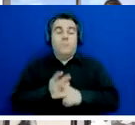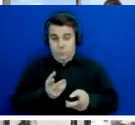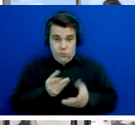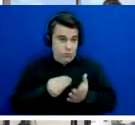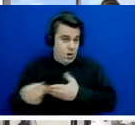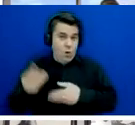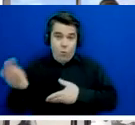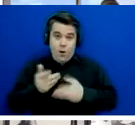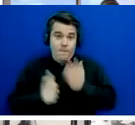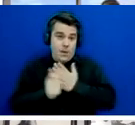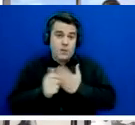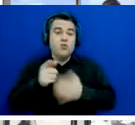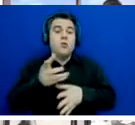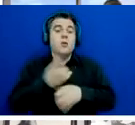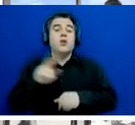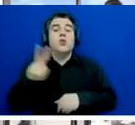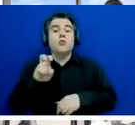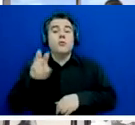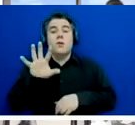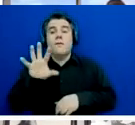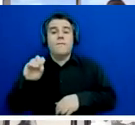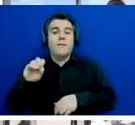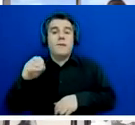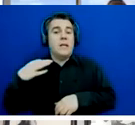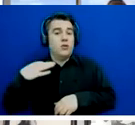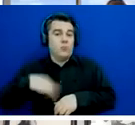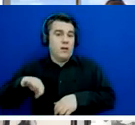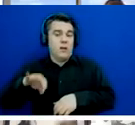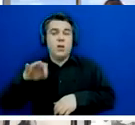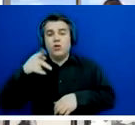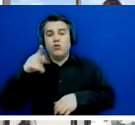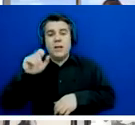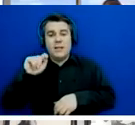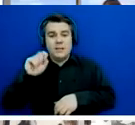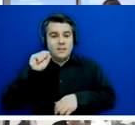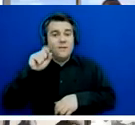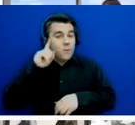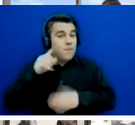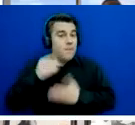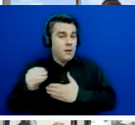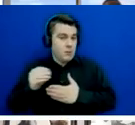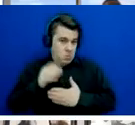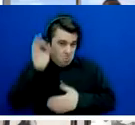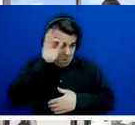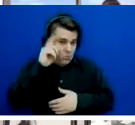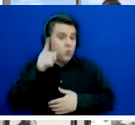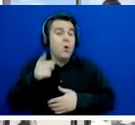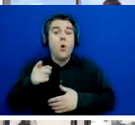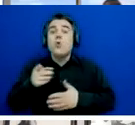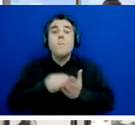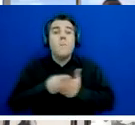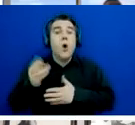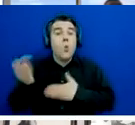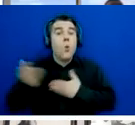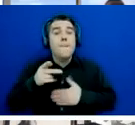you get 250 credits just for buying it. So if you weren't aware and you bought a welcome pack, you already have credits and you can find those